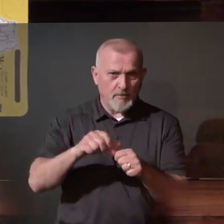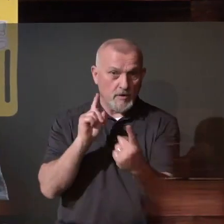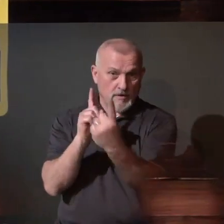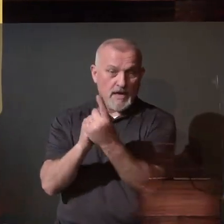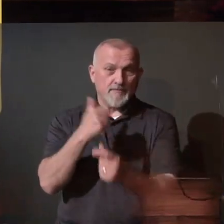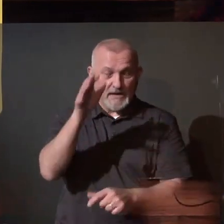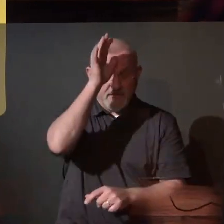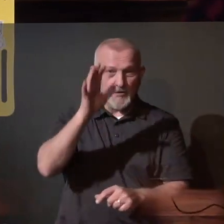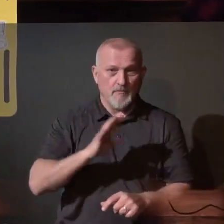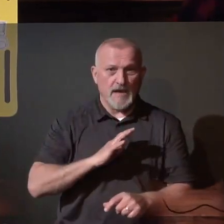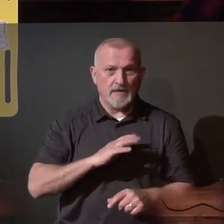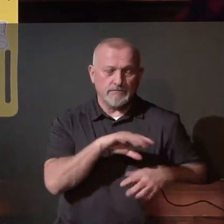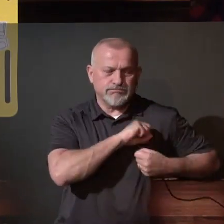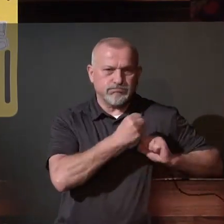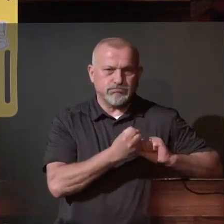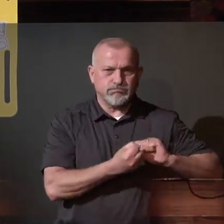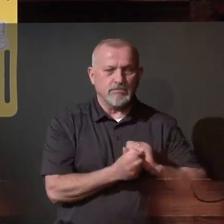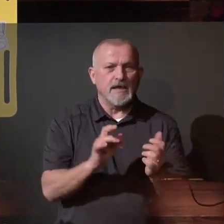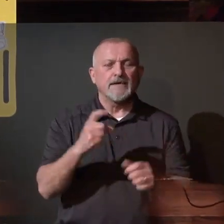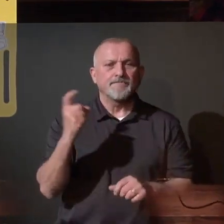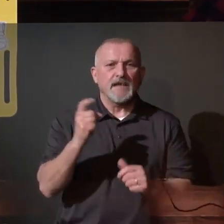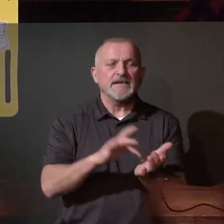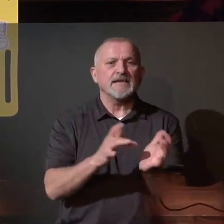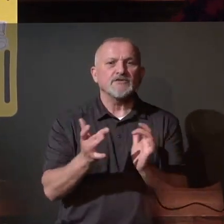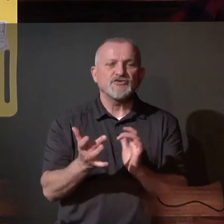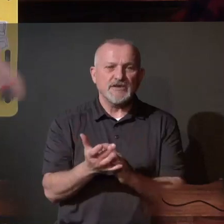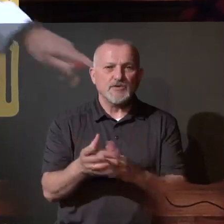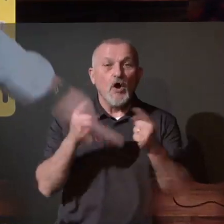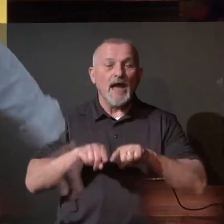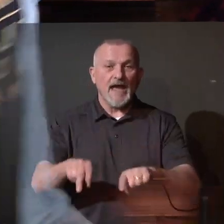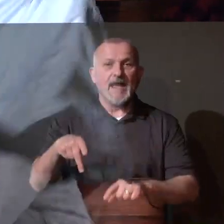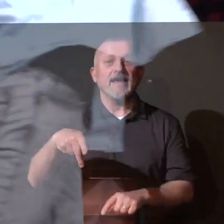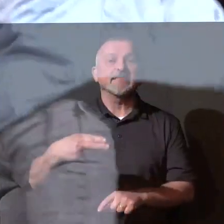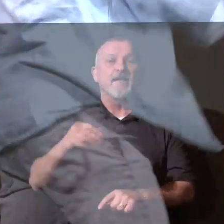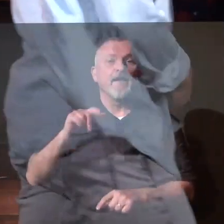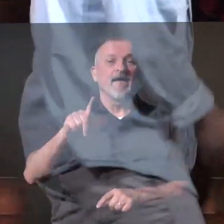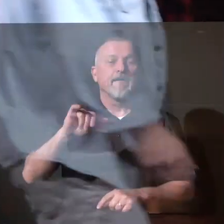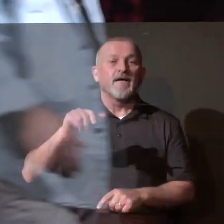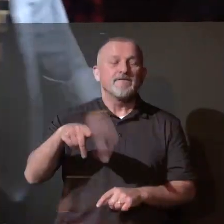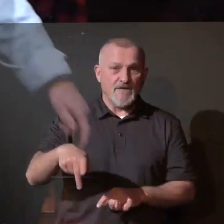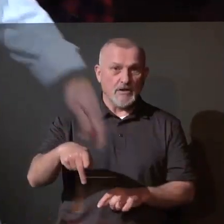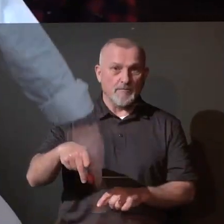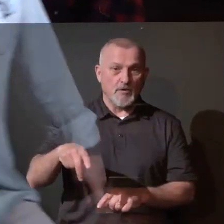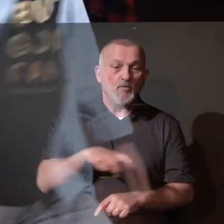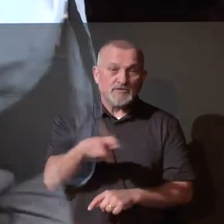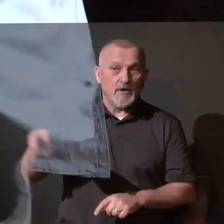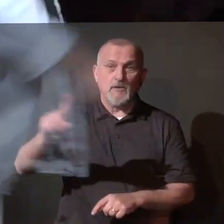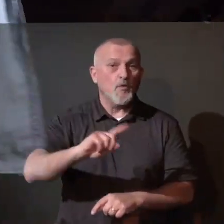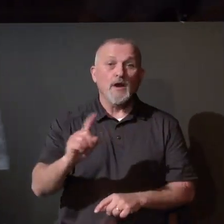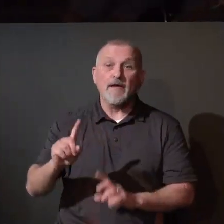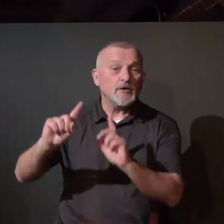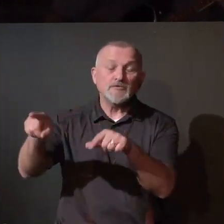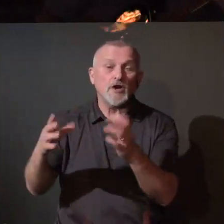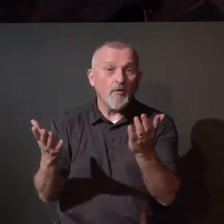a man that was broken and needed Jesus. And so as he was going in his life, wherever he was